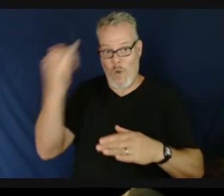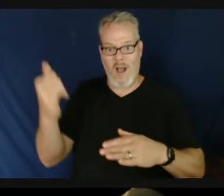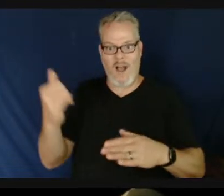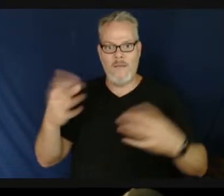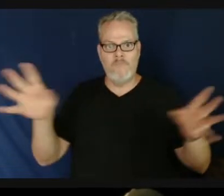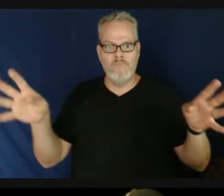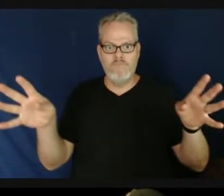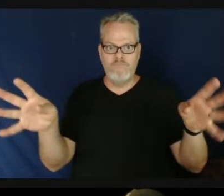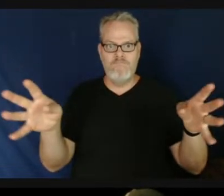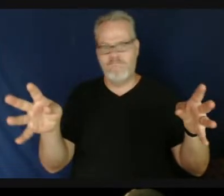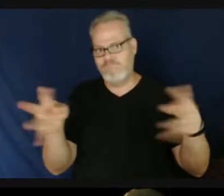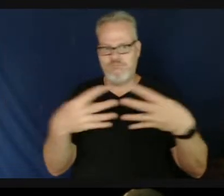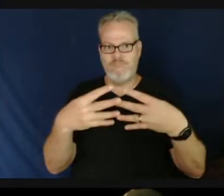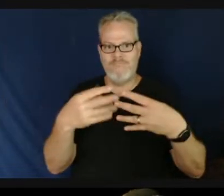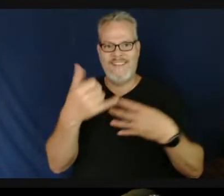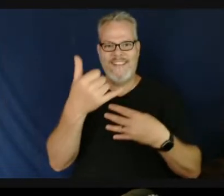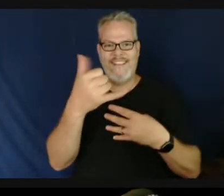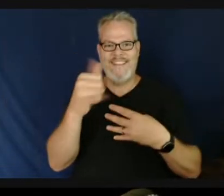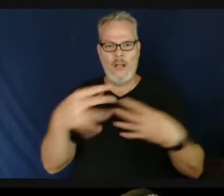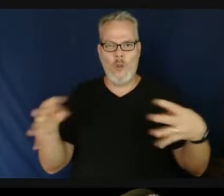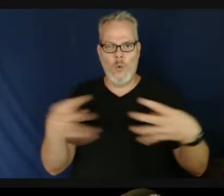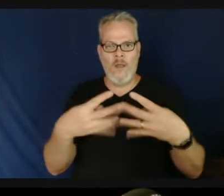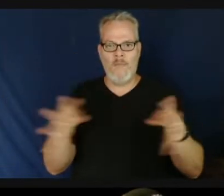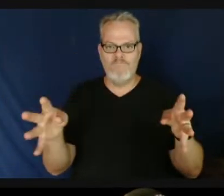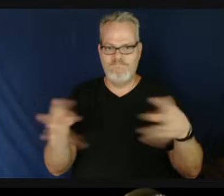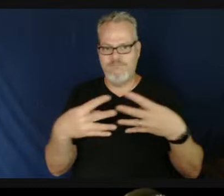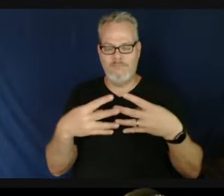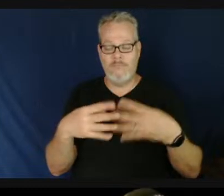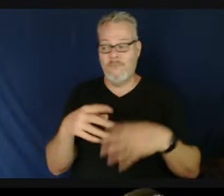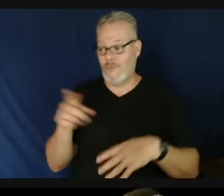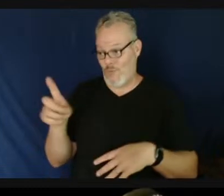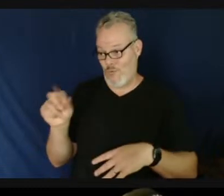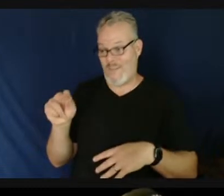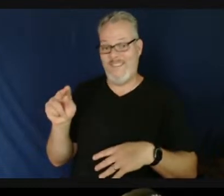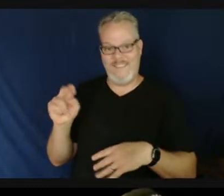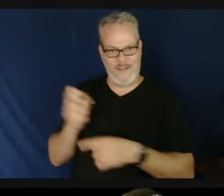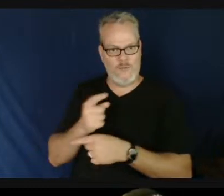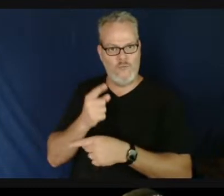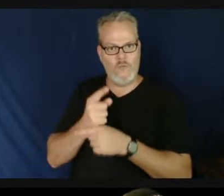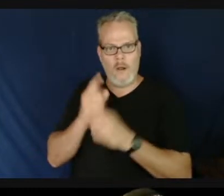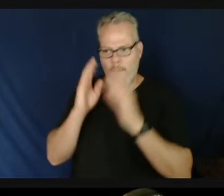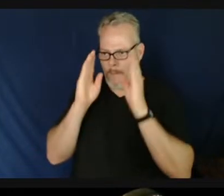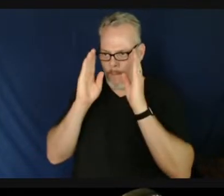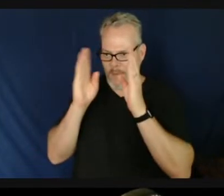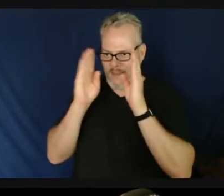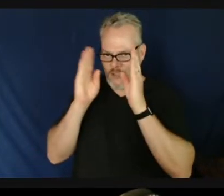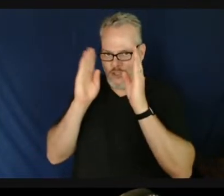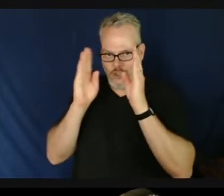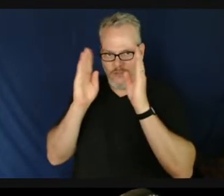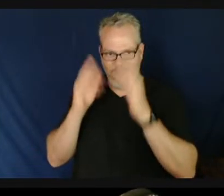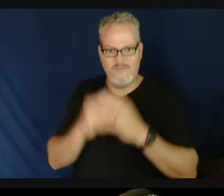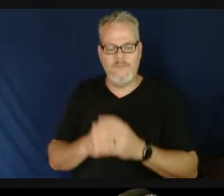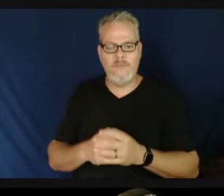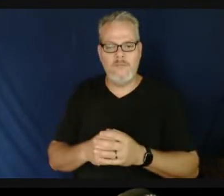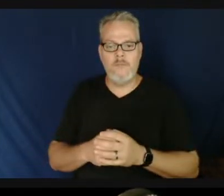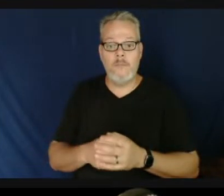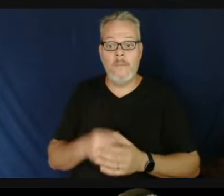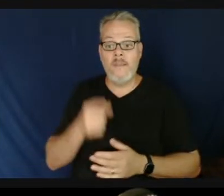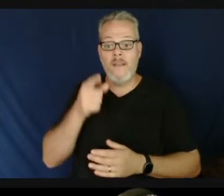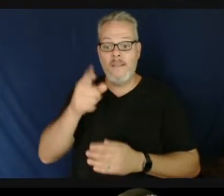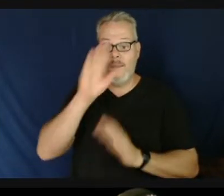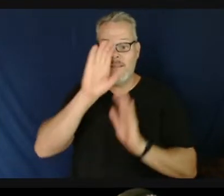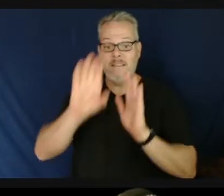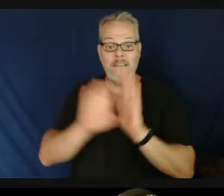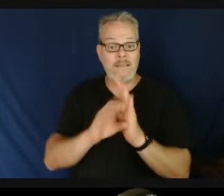gates come out right there. But Dane's right. Pay attention to the VOG up there. This is a look at